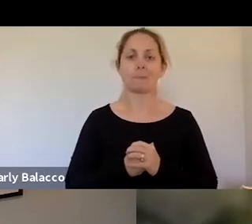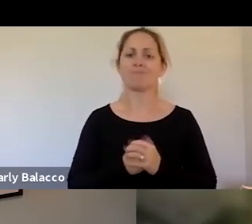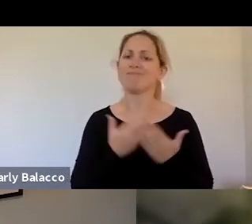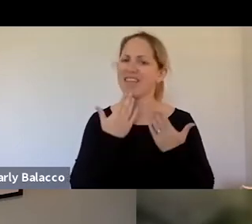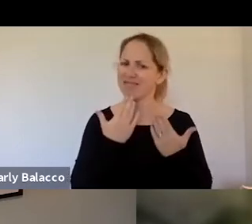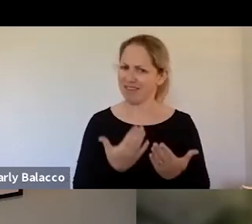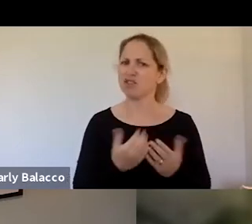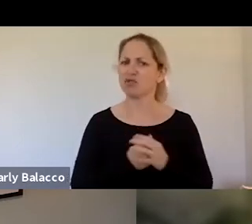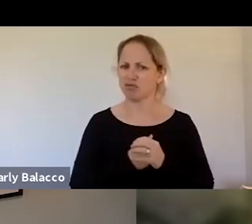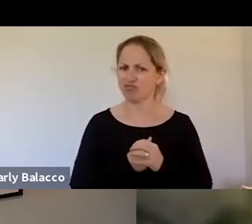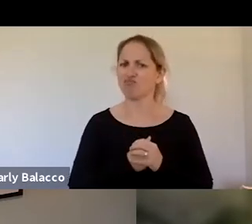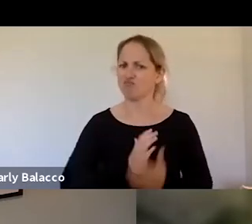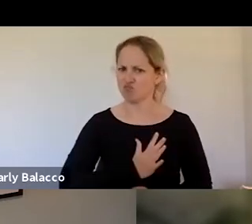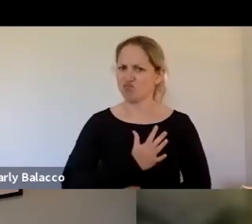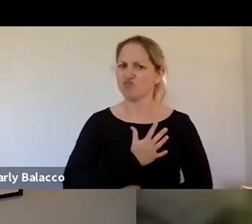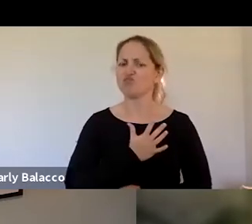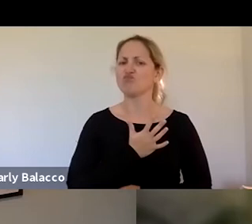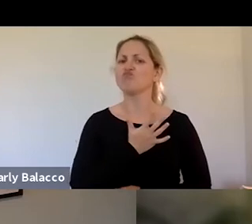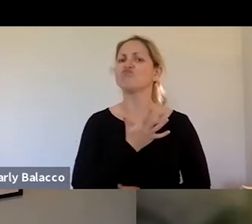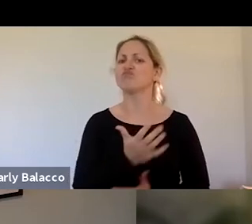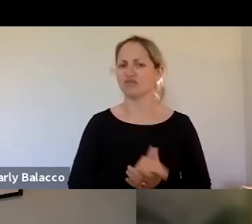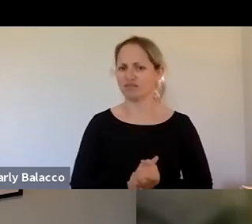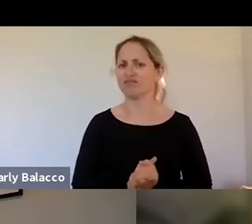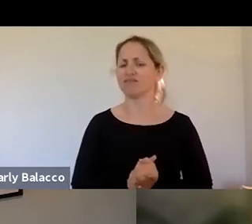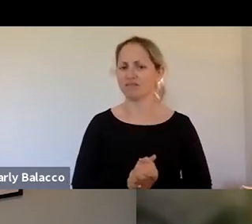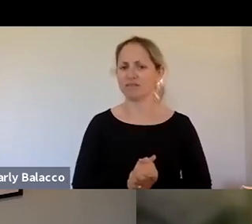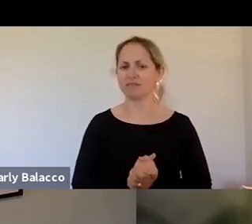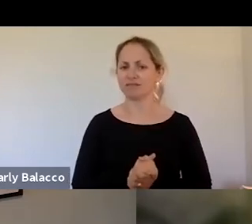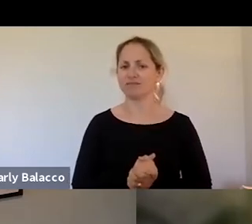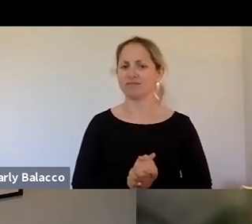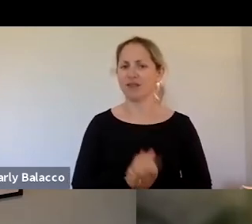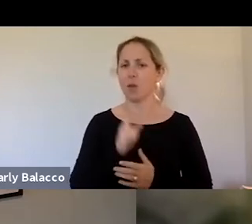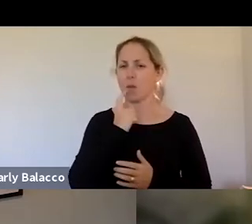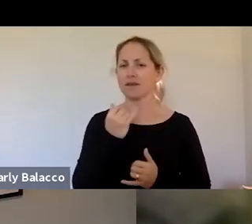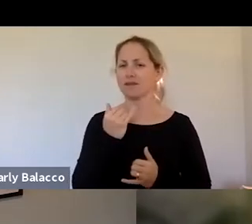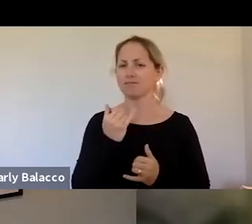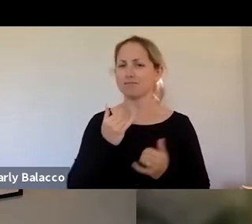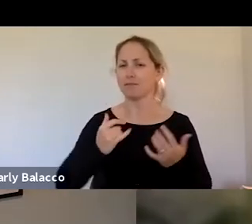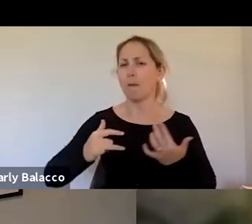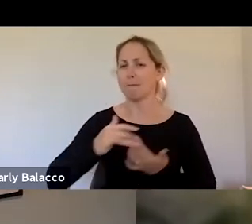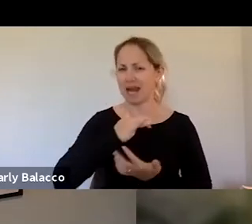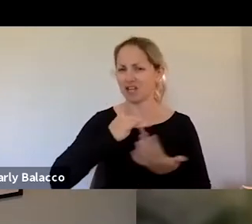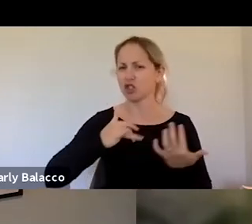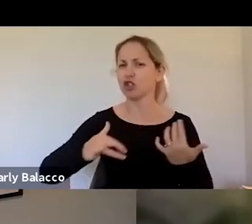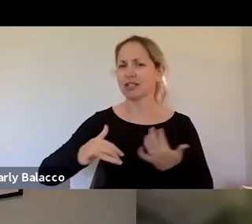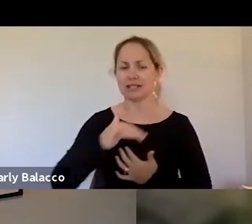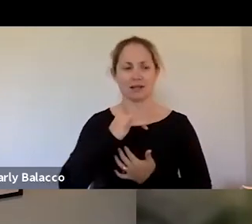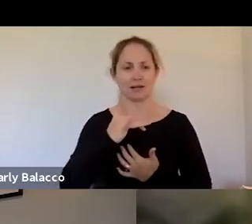Thank you for that. Yeah, it's really interesting to consider. It's definitely going to be a combination of vaccination